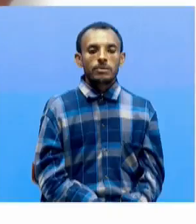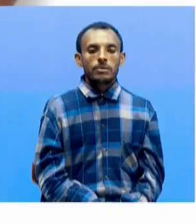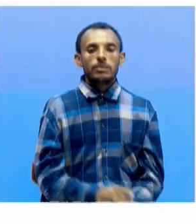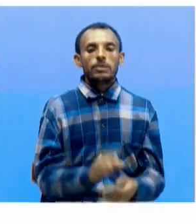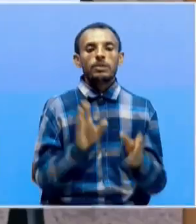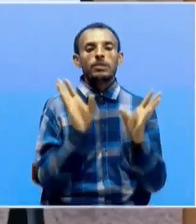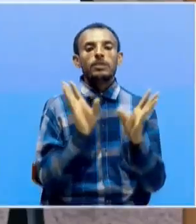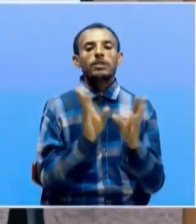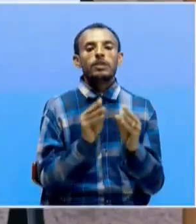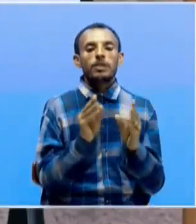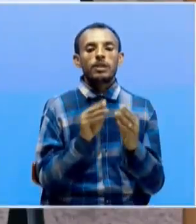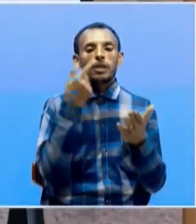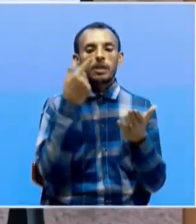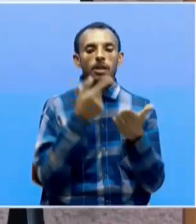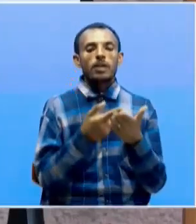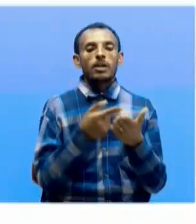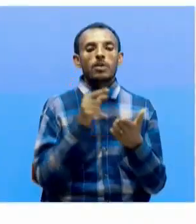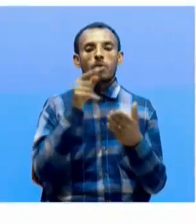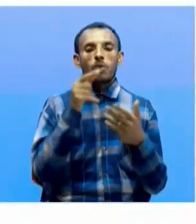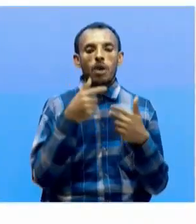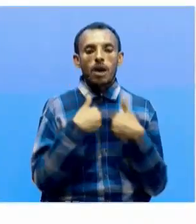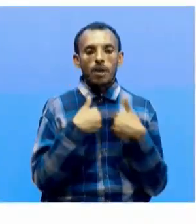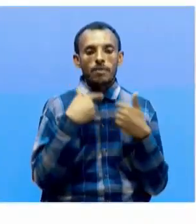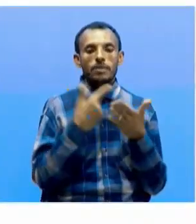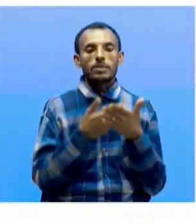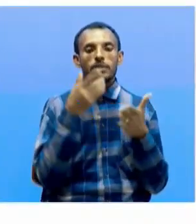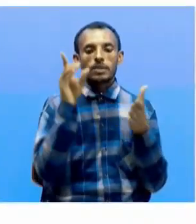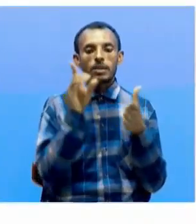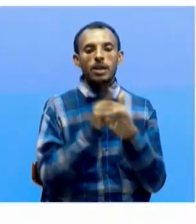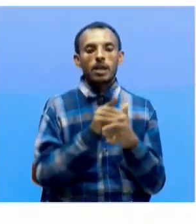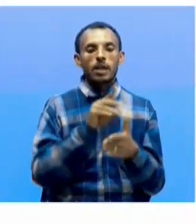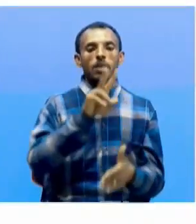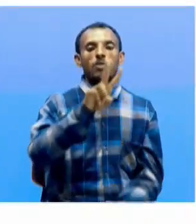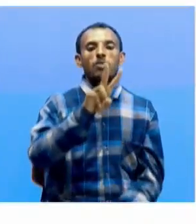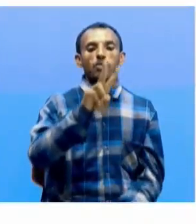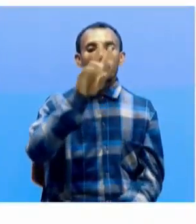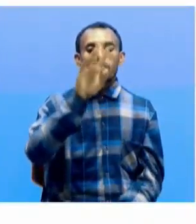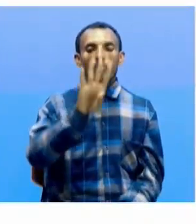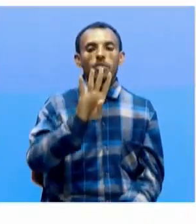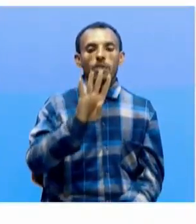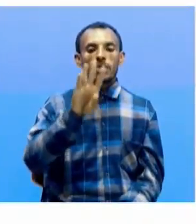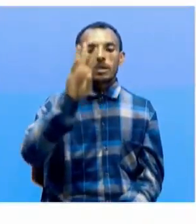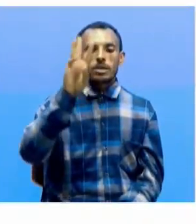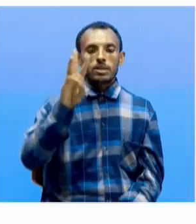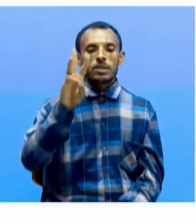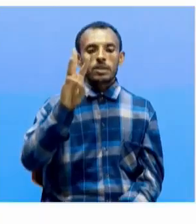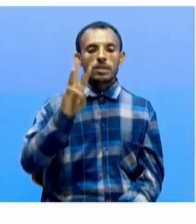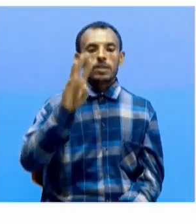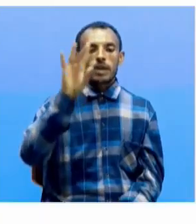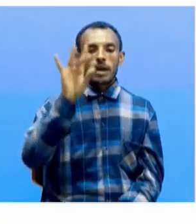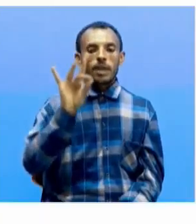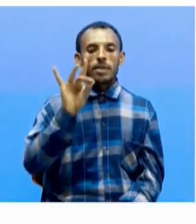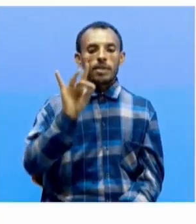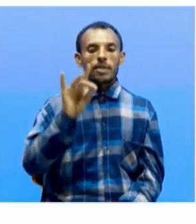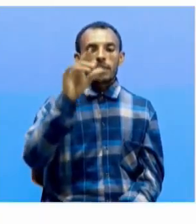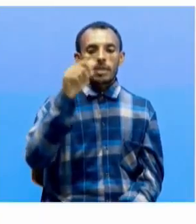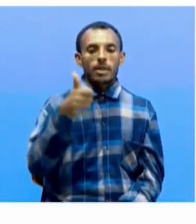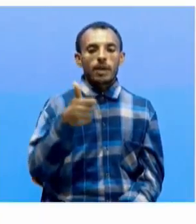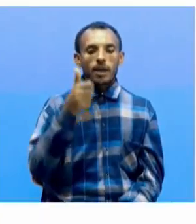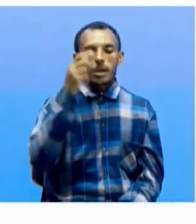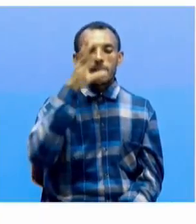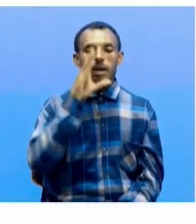set. Here we have this data set 2, 4, 6, 8, 10,